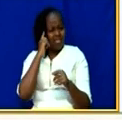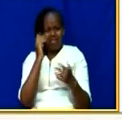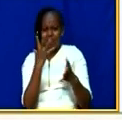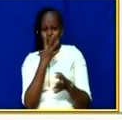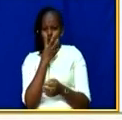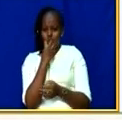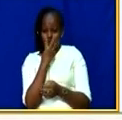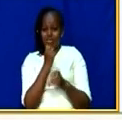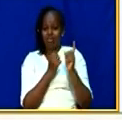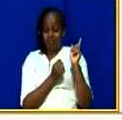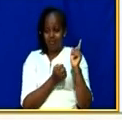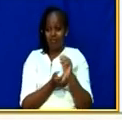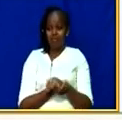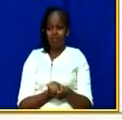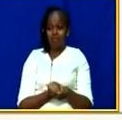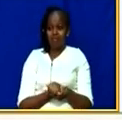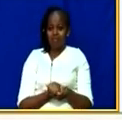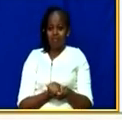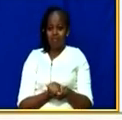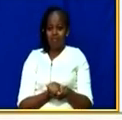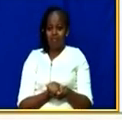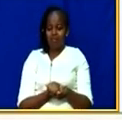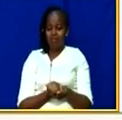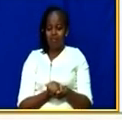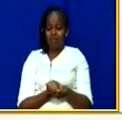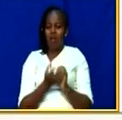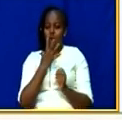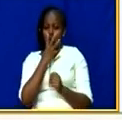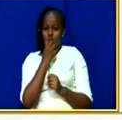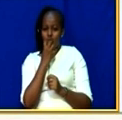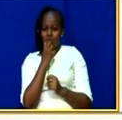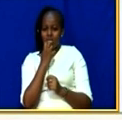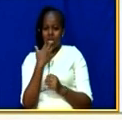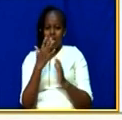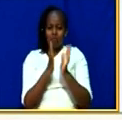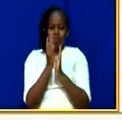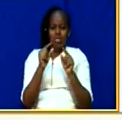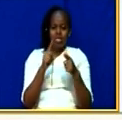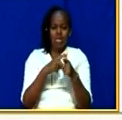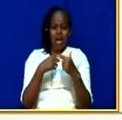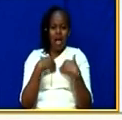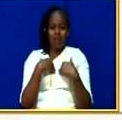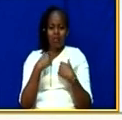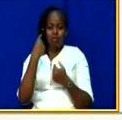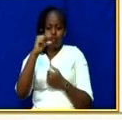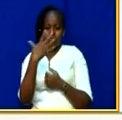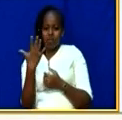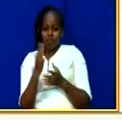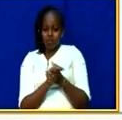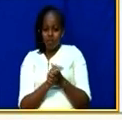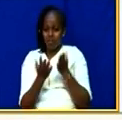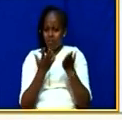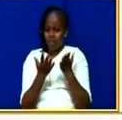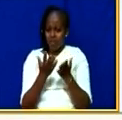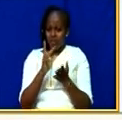orange It has some orange and with leaves. green leaves. Uh-huh. Is that a rose